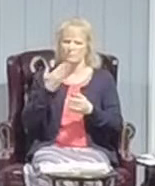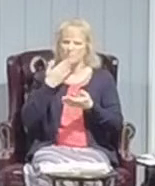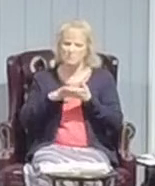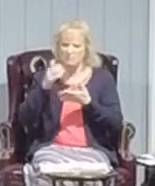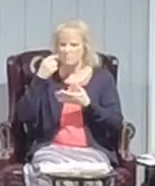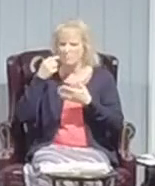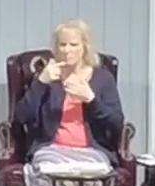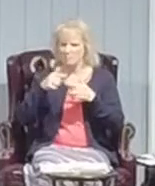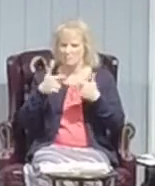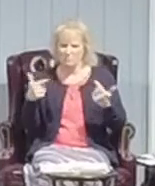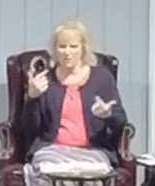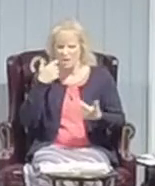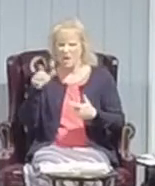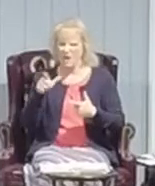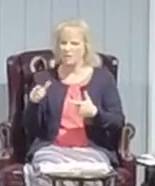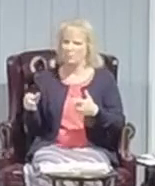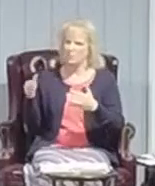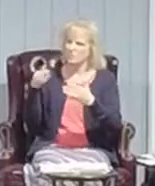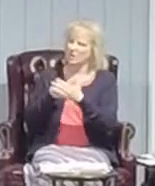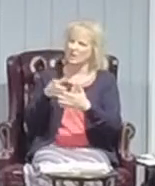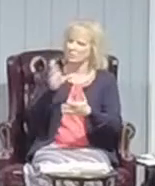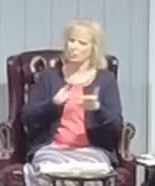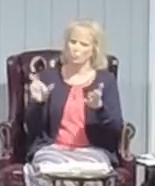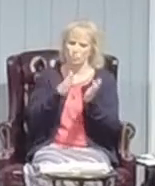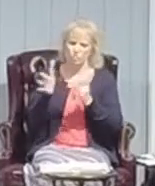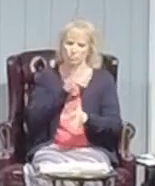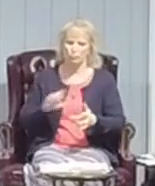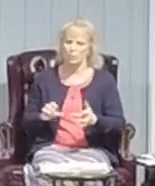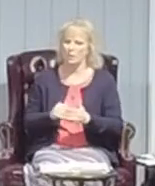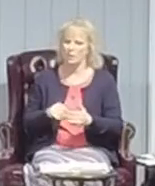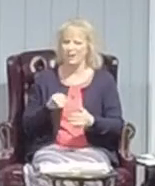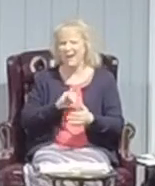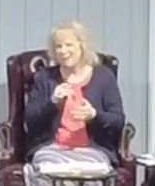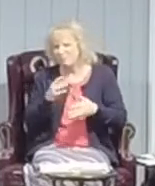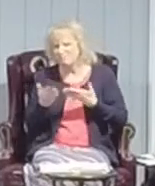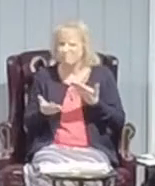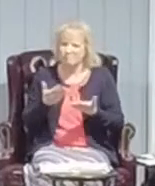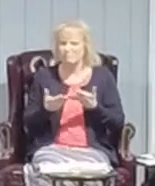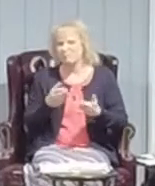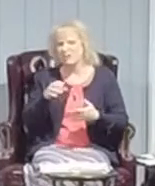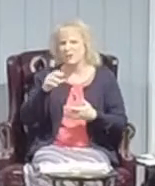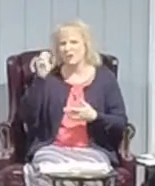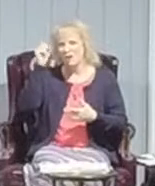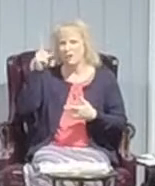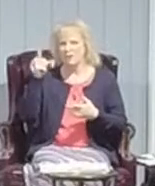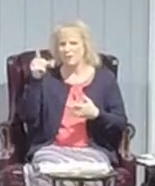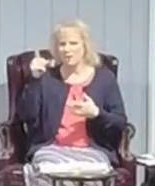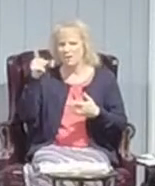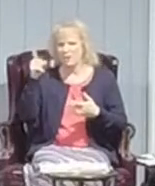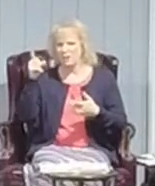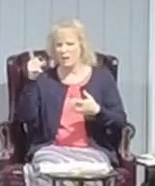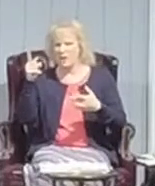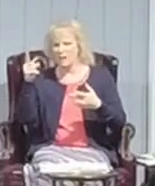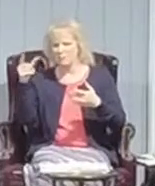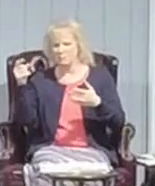Christ. I mean, I can kind of understand that coming towards me.